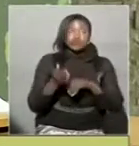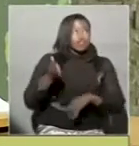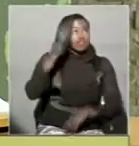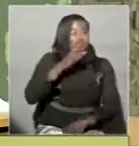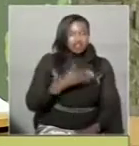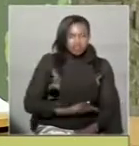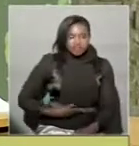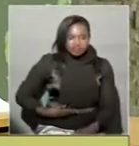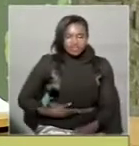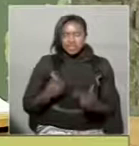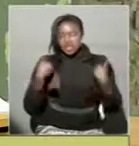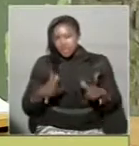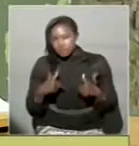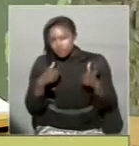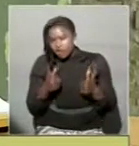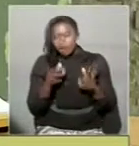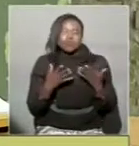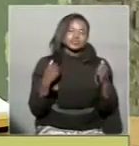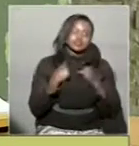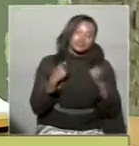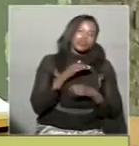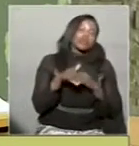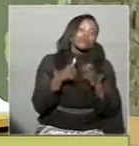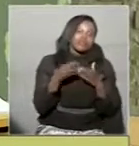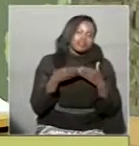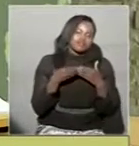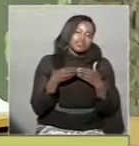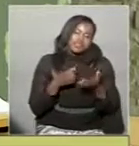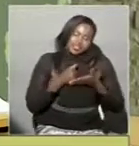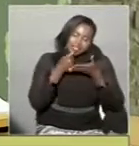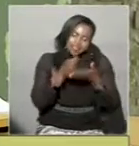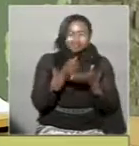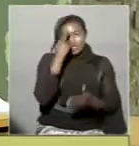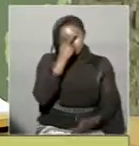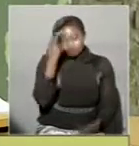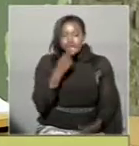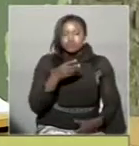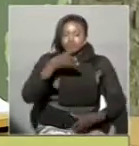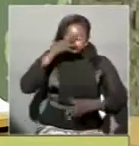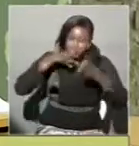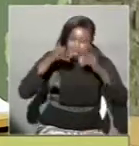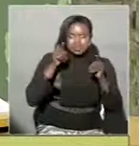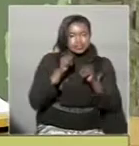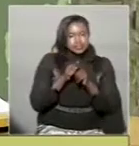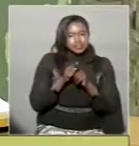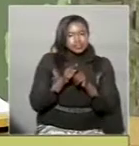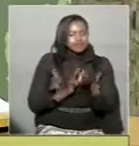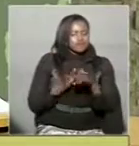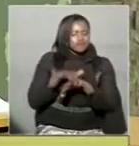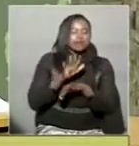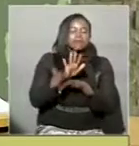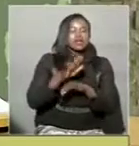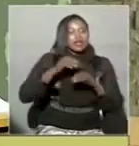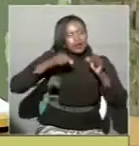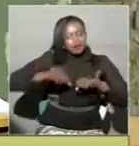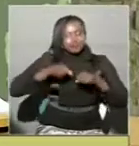or is she sick? So all these contribute to the learner preparedness to learn and the ability to understand and then be